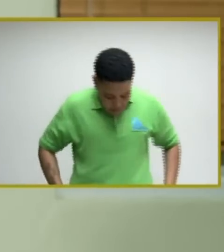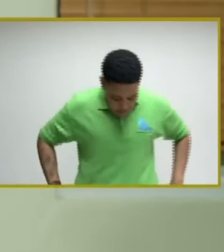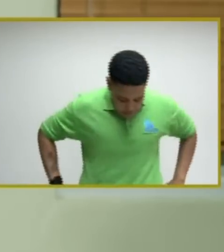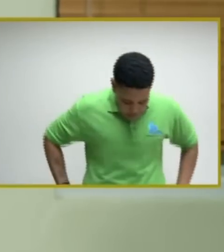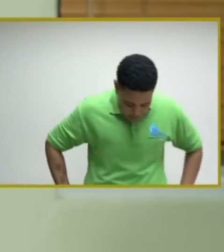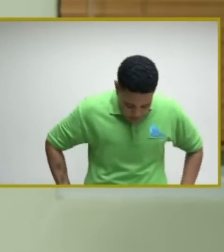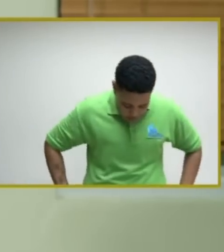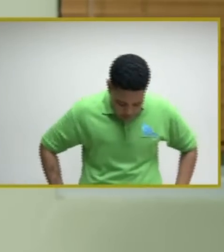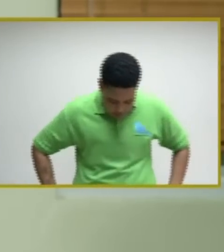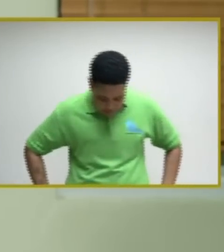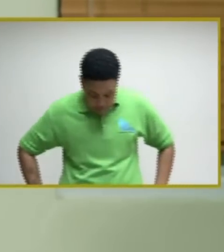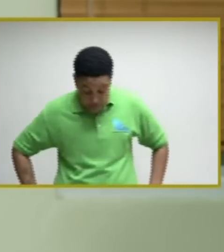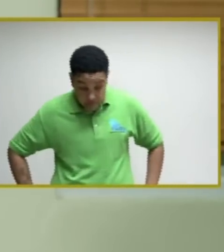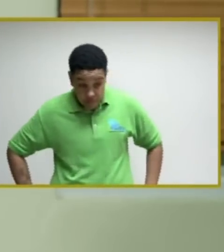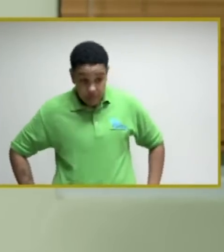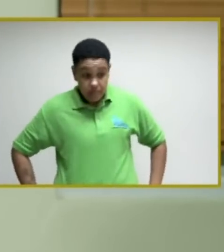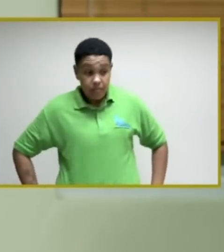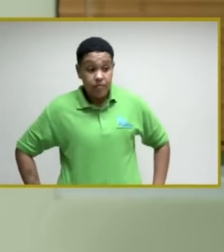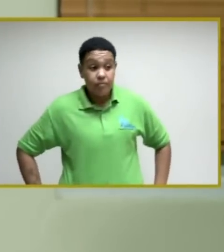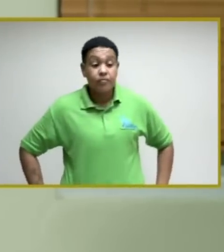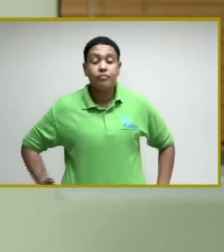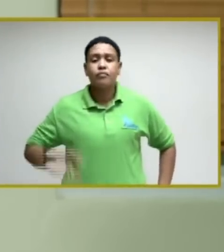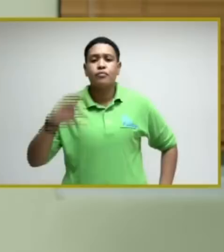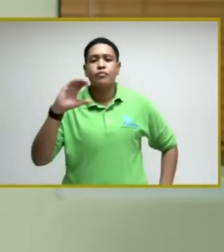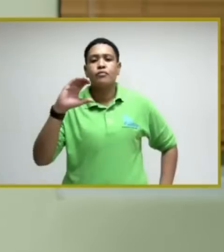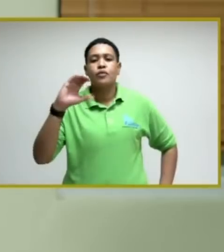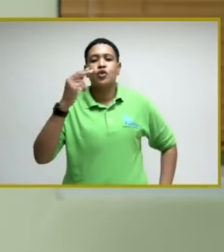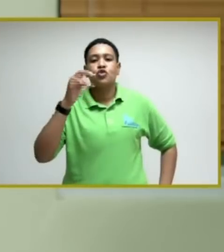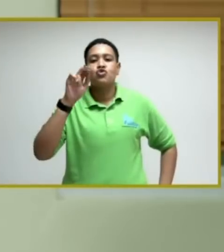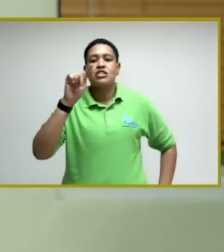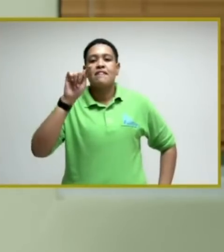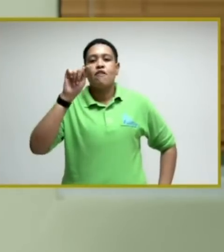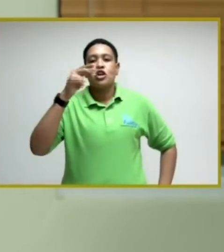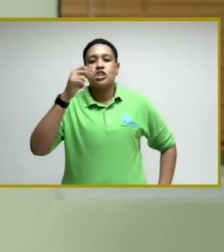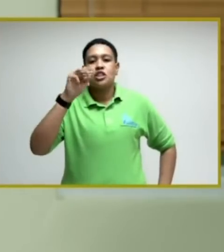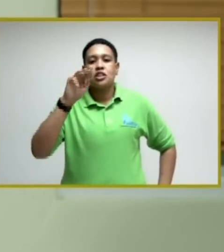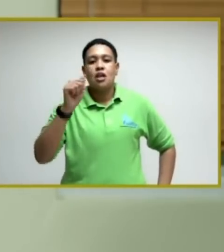Thank you very much, CMO. I'm going to go to Christopher Thomas from the Gleaner.